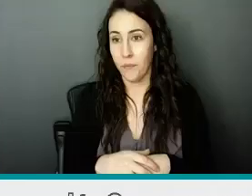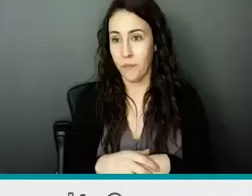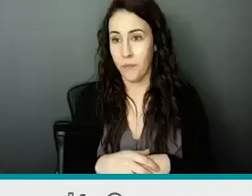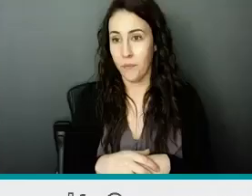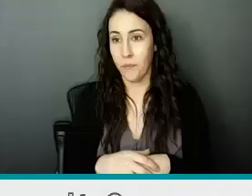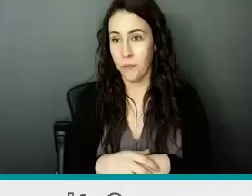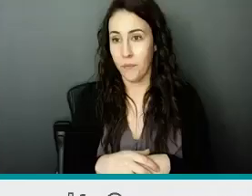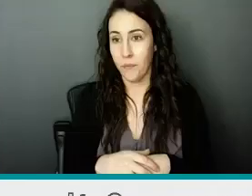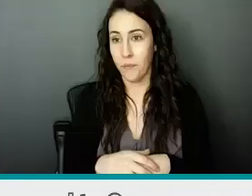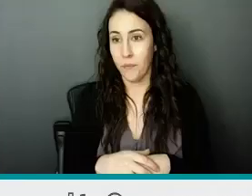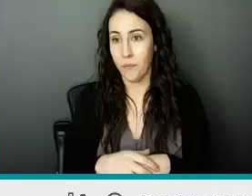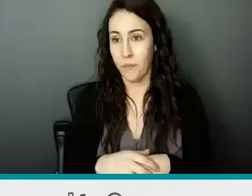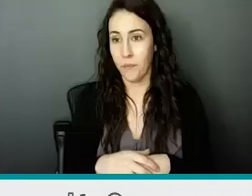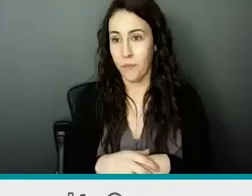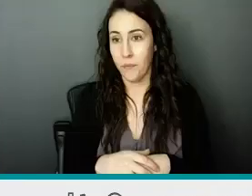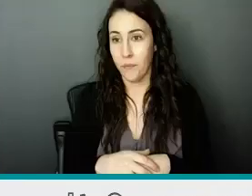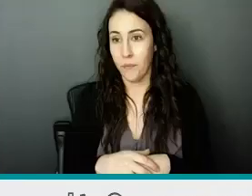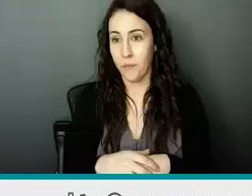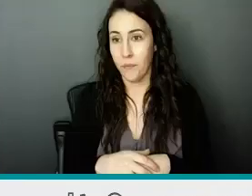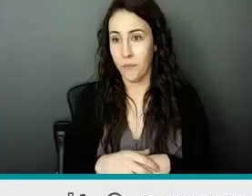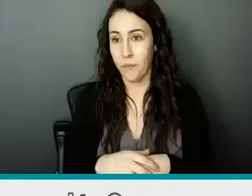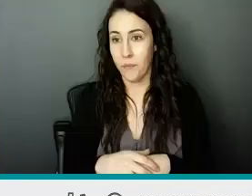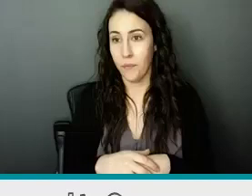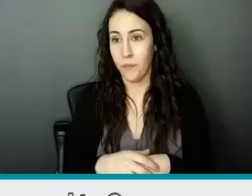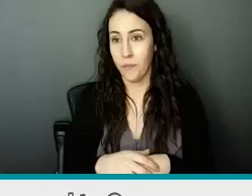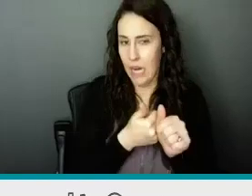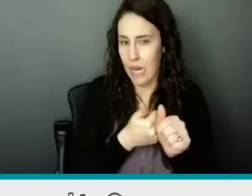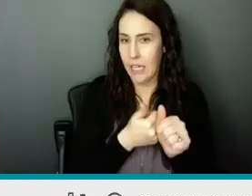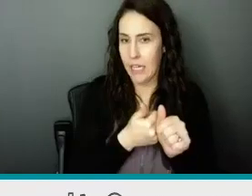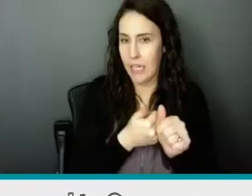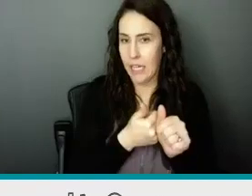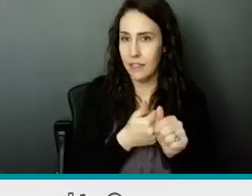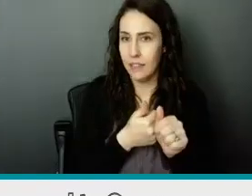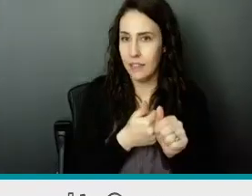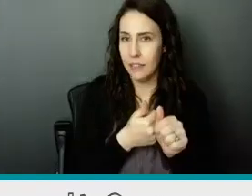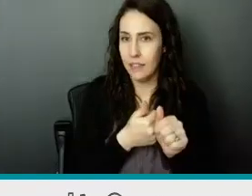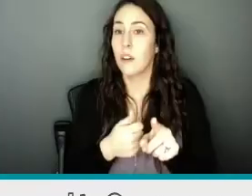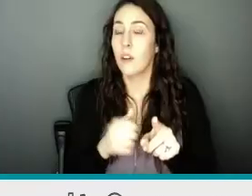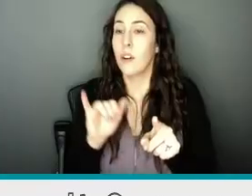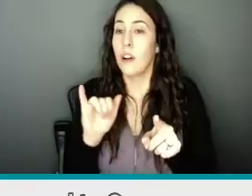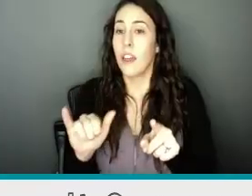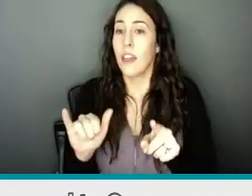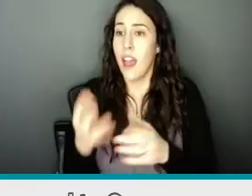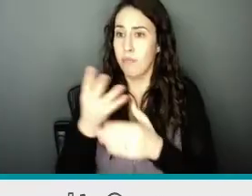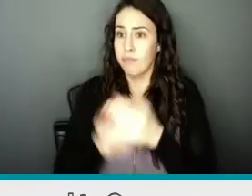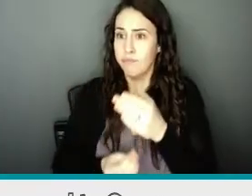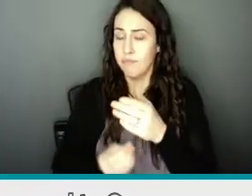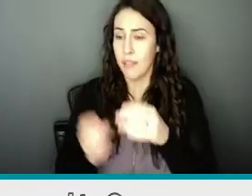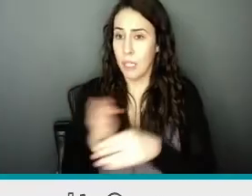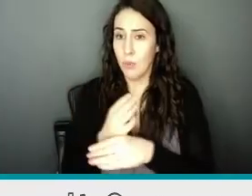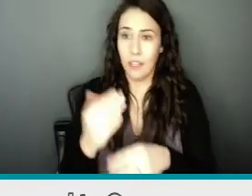there we go. When it comes to bridging the gap between knowledge and skill,